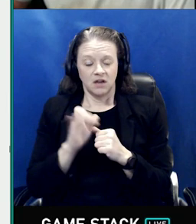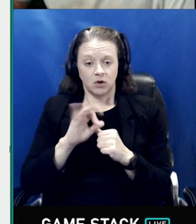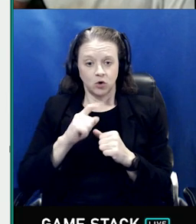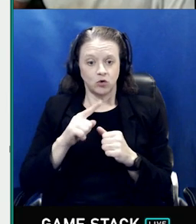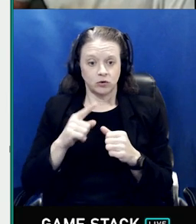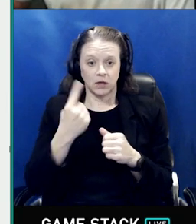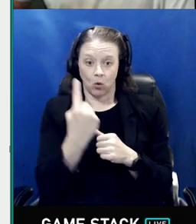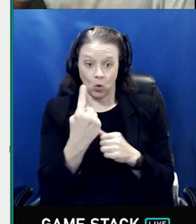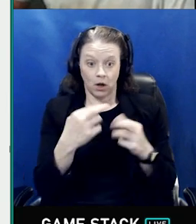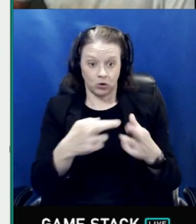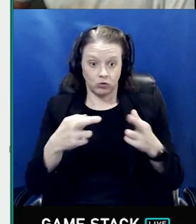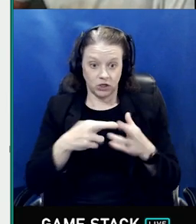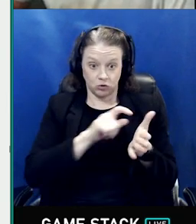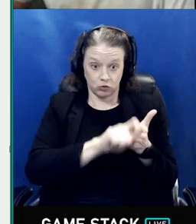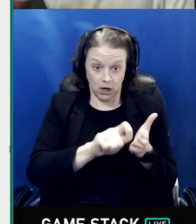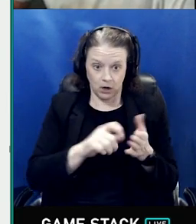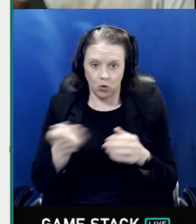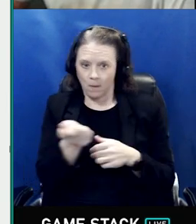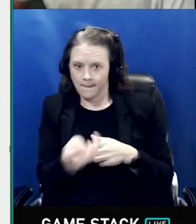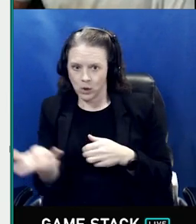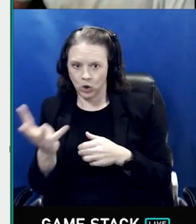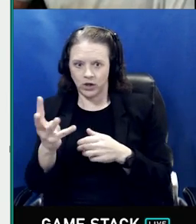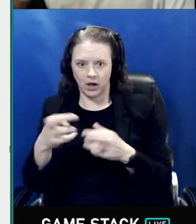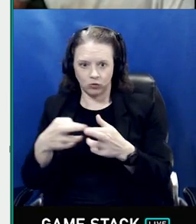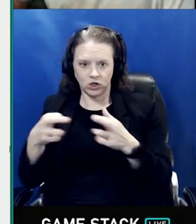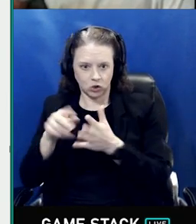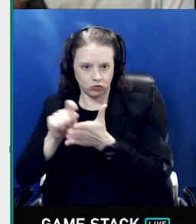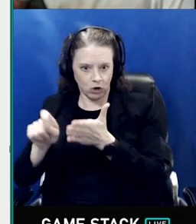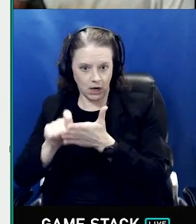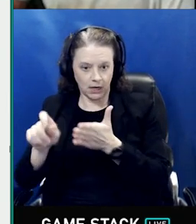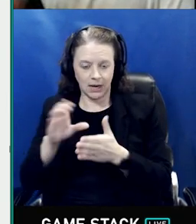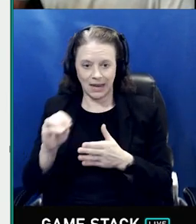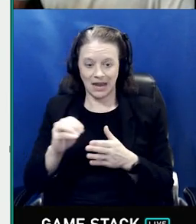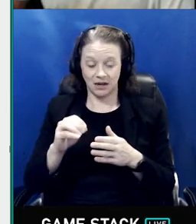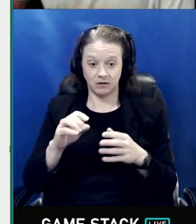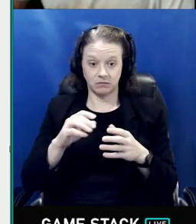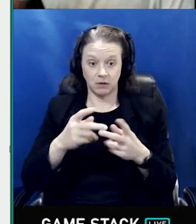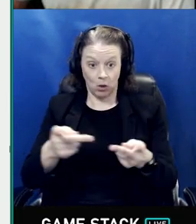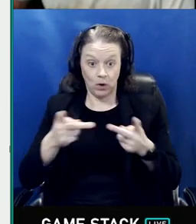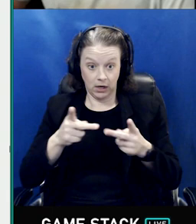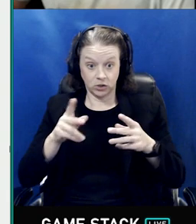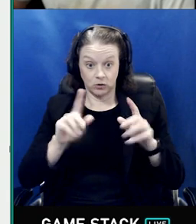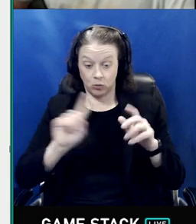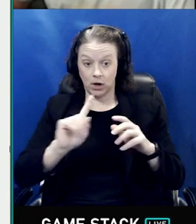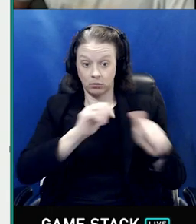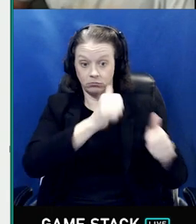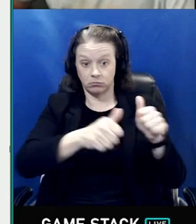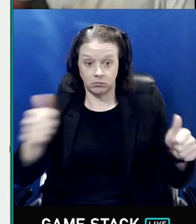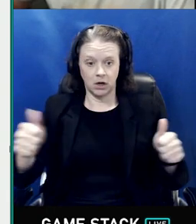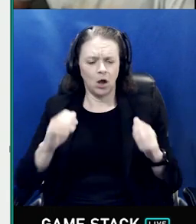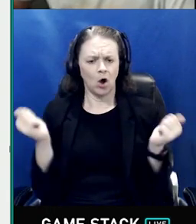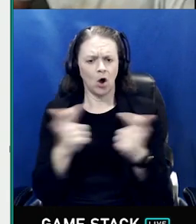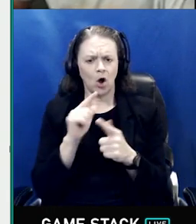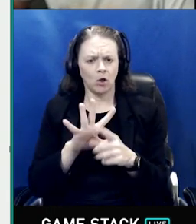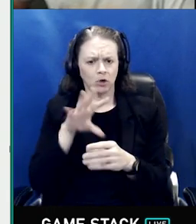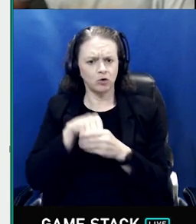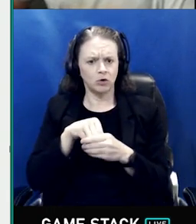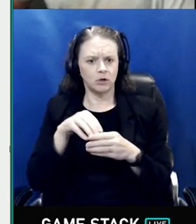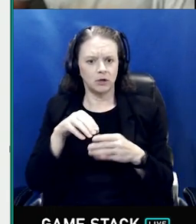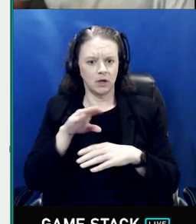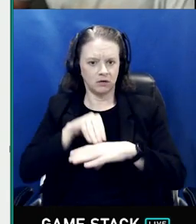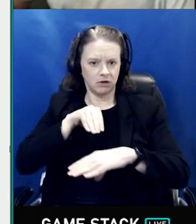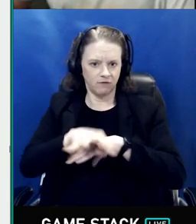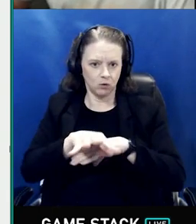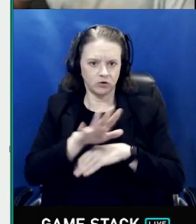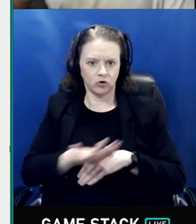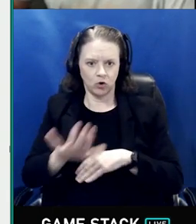write, and even the location of the region replicas all play a part in the performance of your game and should be explored and tested